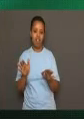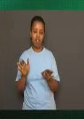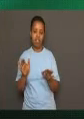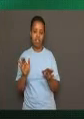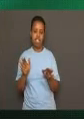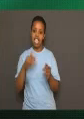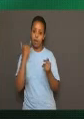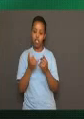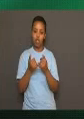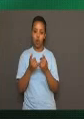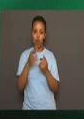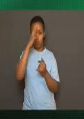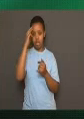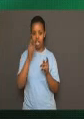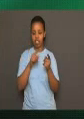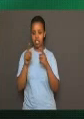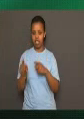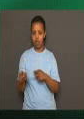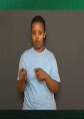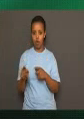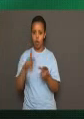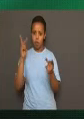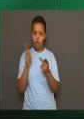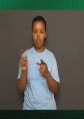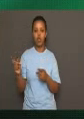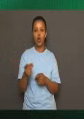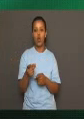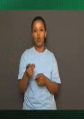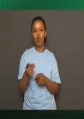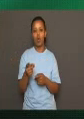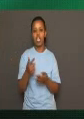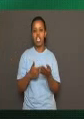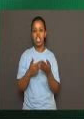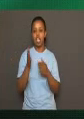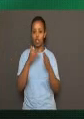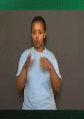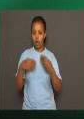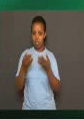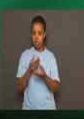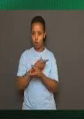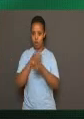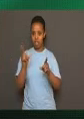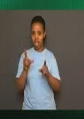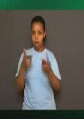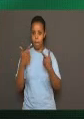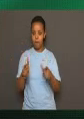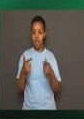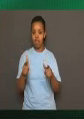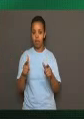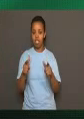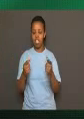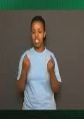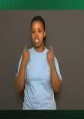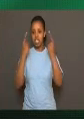The final factor is that a perfect solution to the problem is suddenly realized